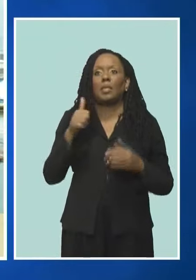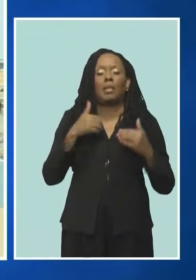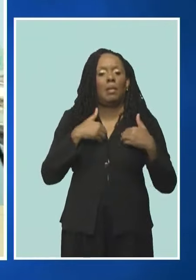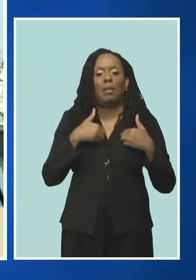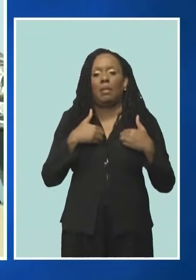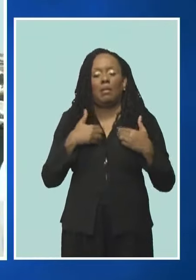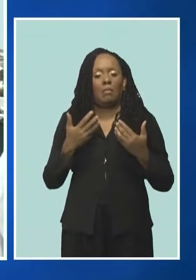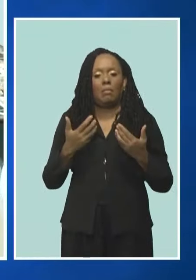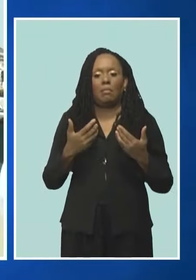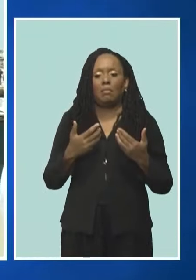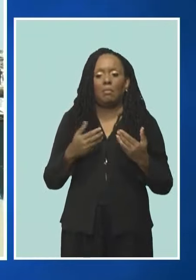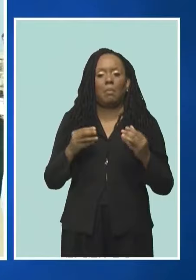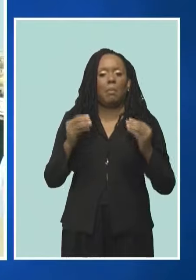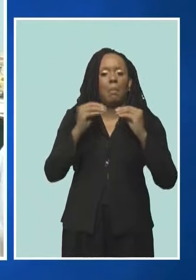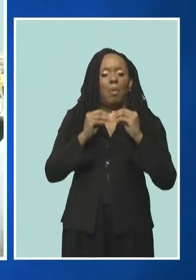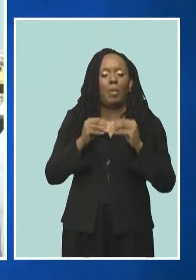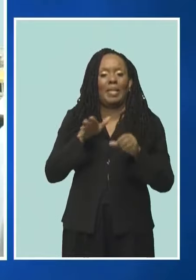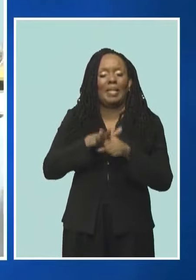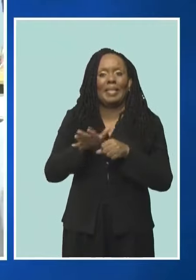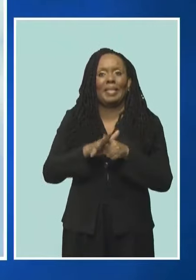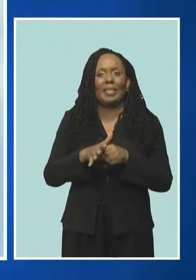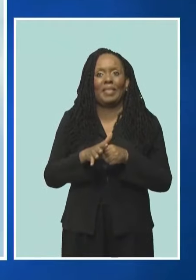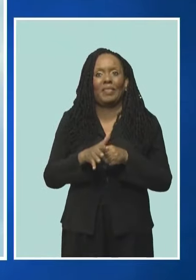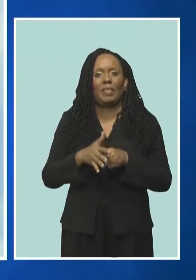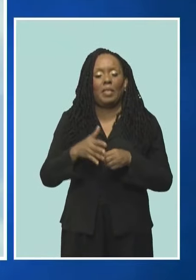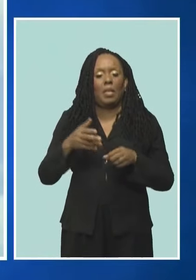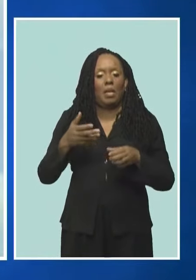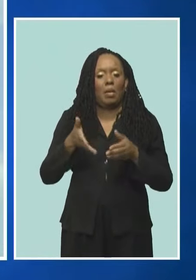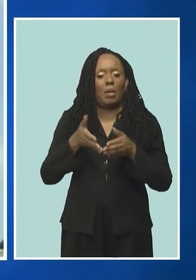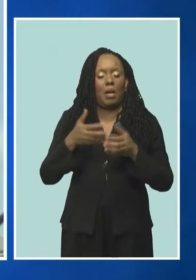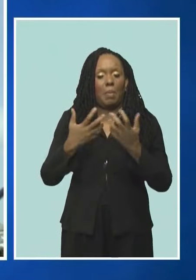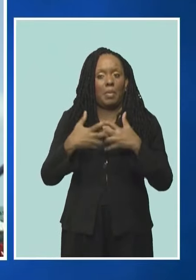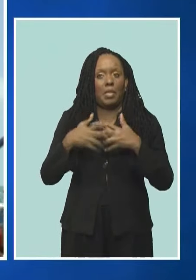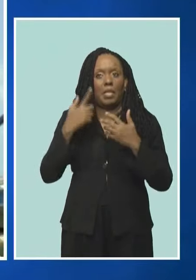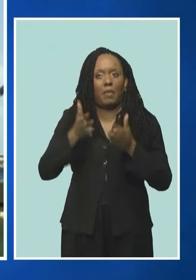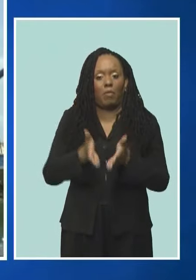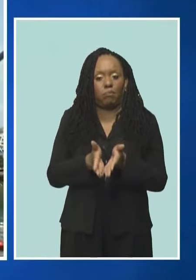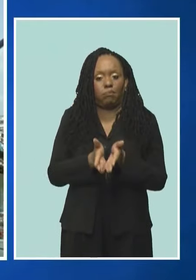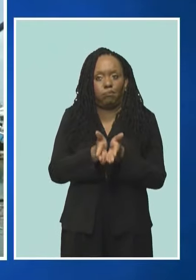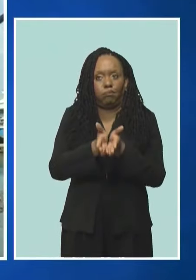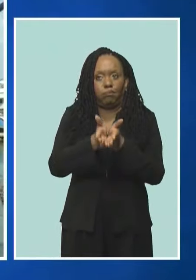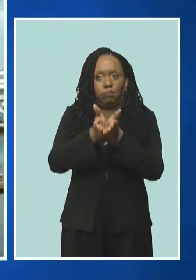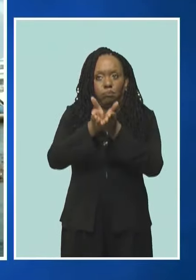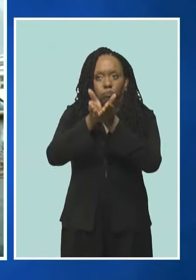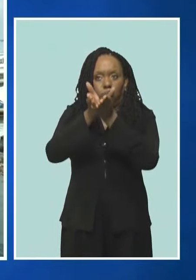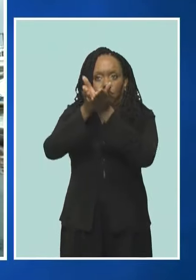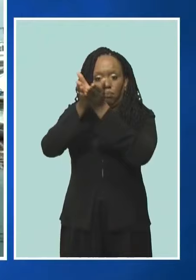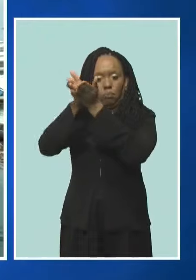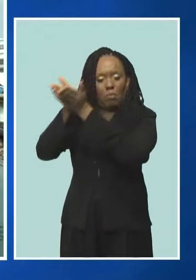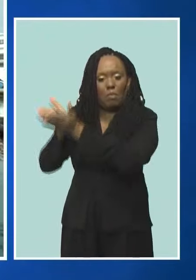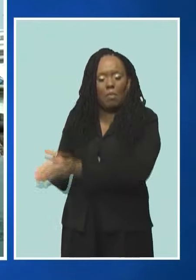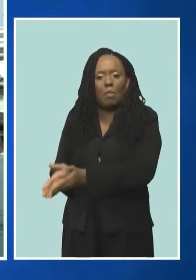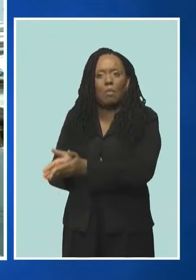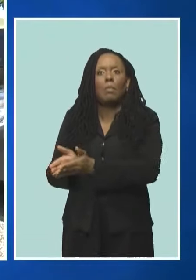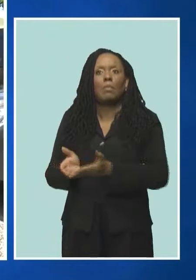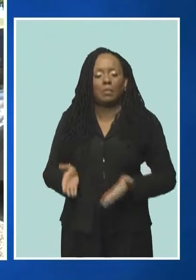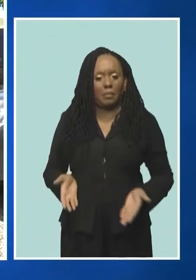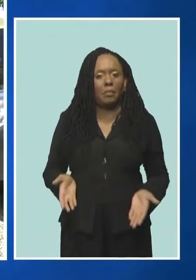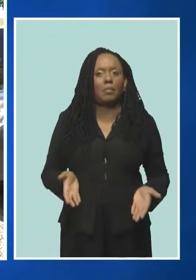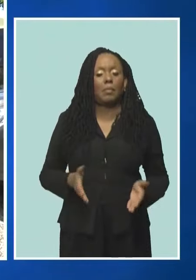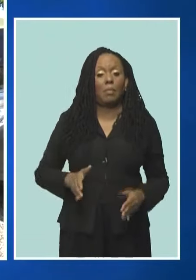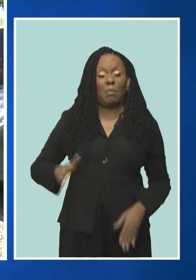with we're hauling up space too with boats. Boats used to haul up down by the